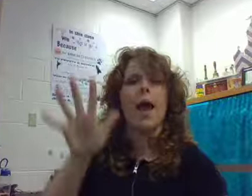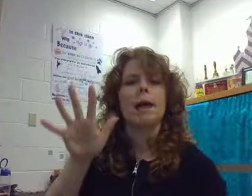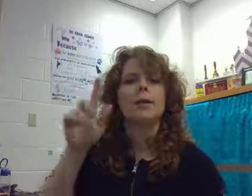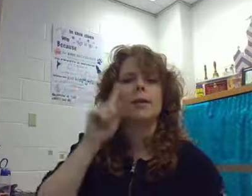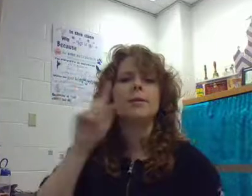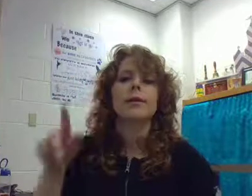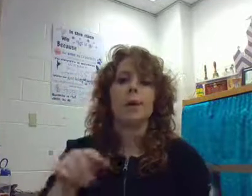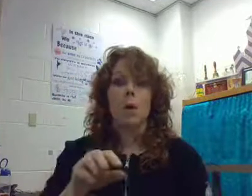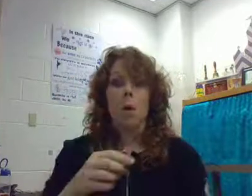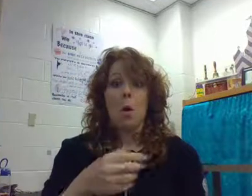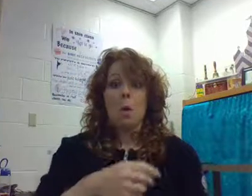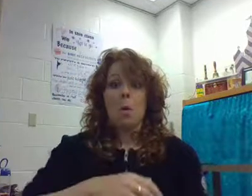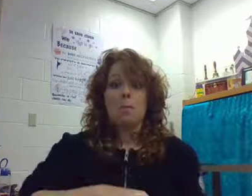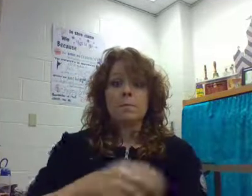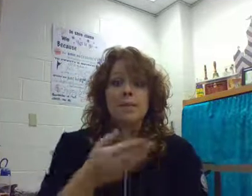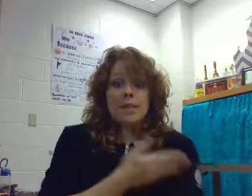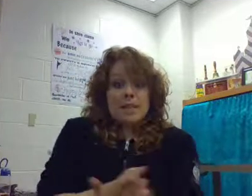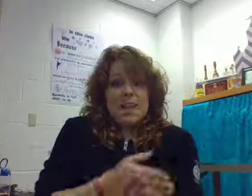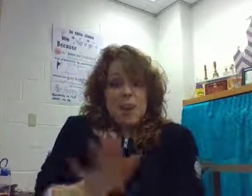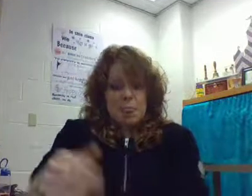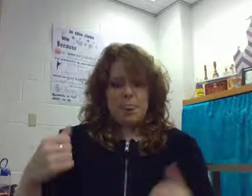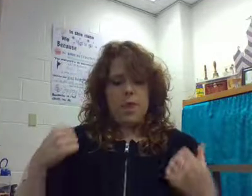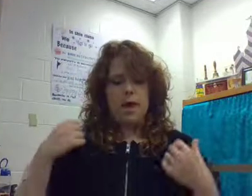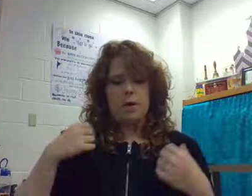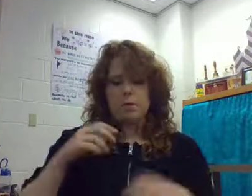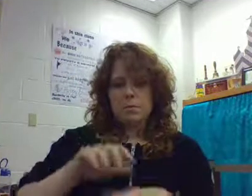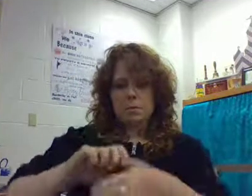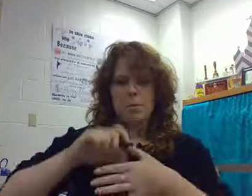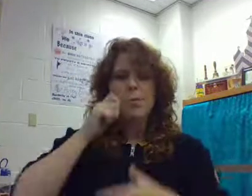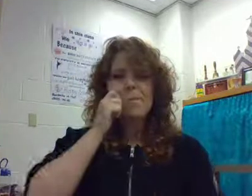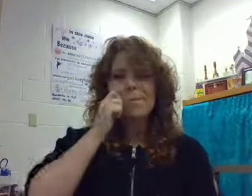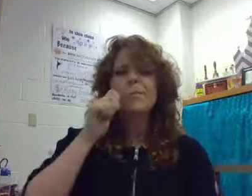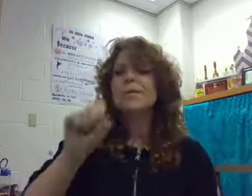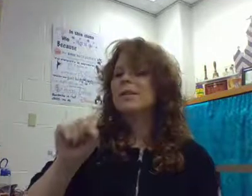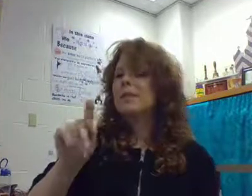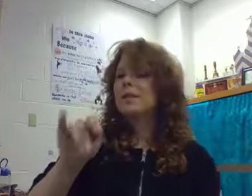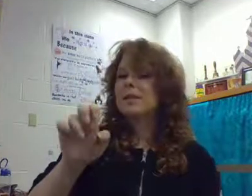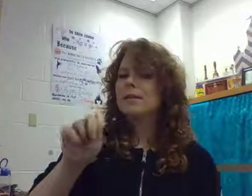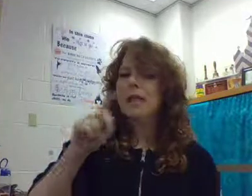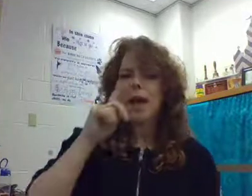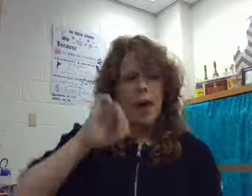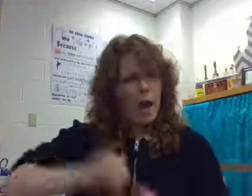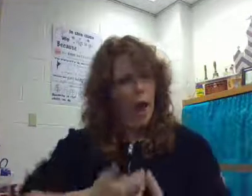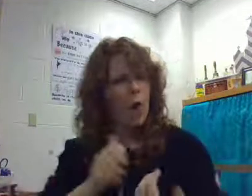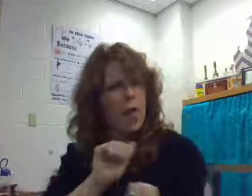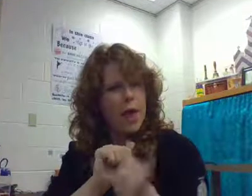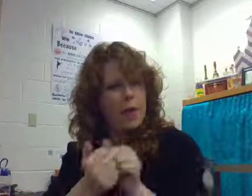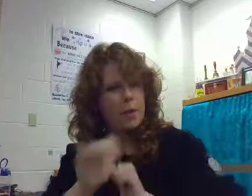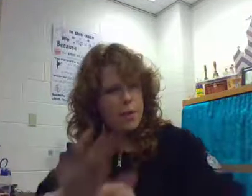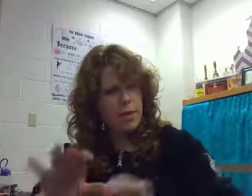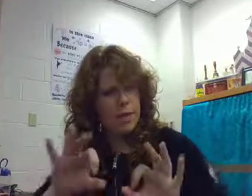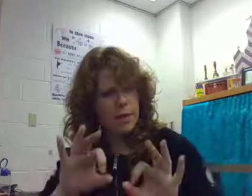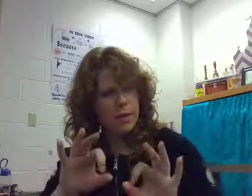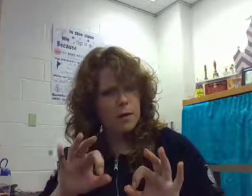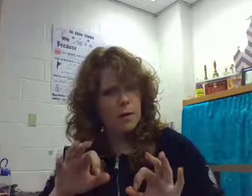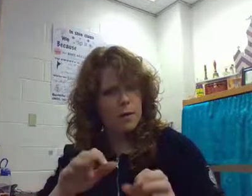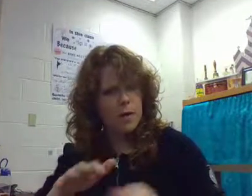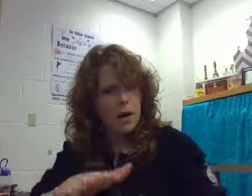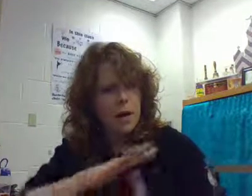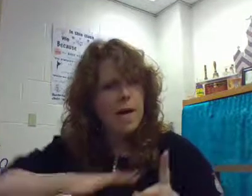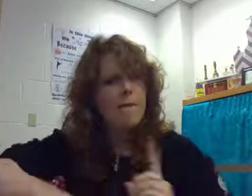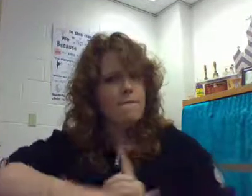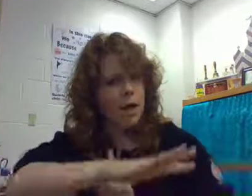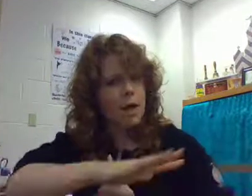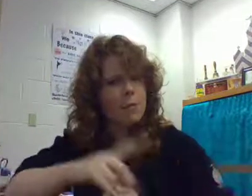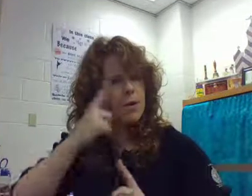hang from wooden poles on the tent frame. How did this Inuit family adapt to their cold environment in the Arctic ice fields? Go